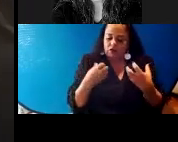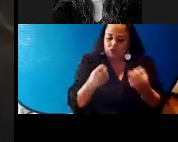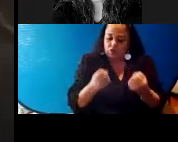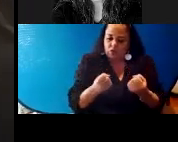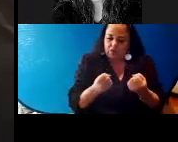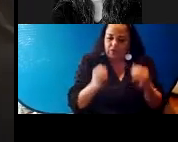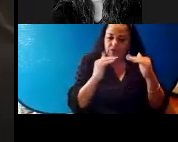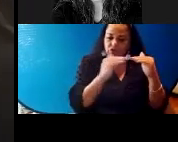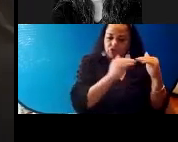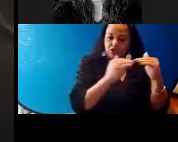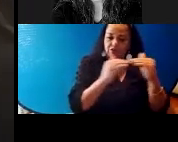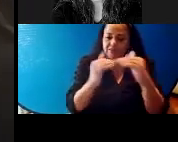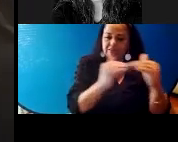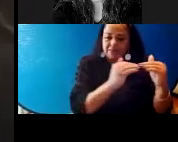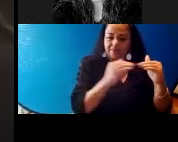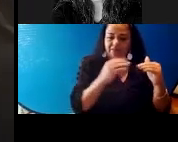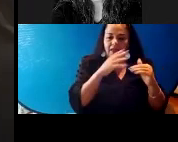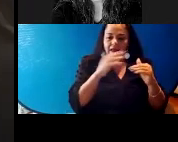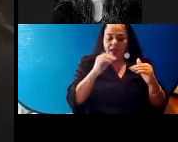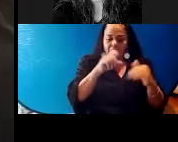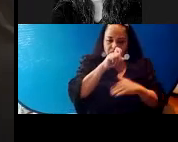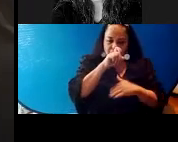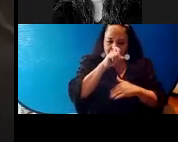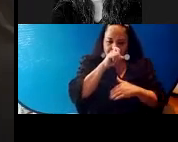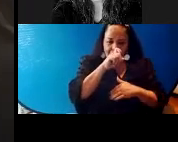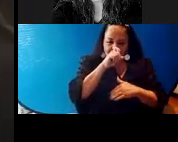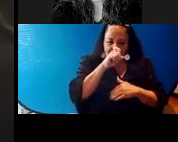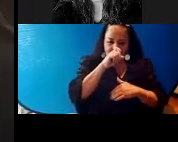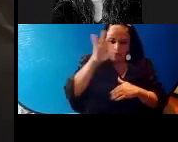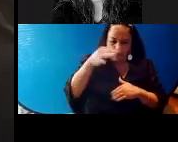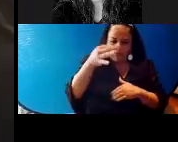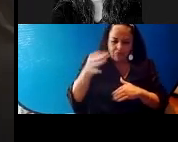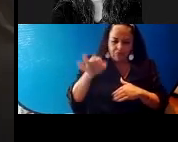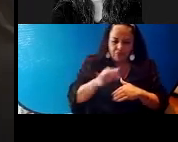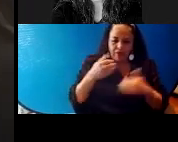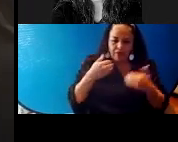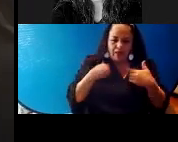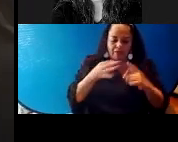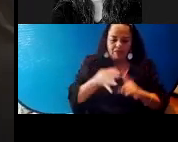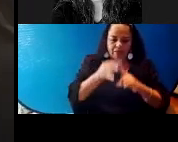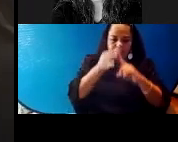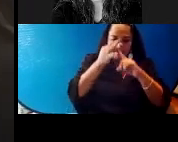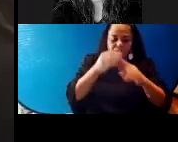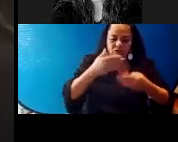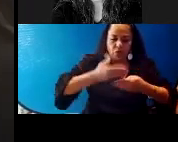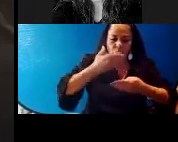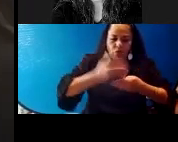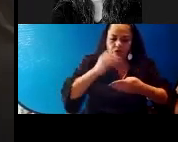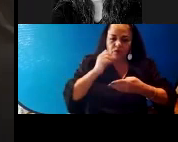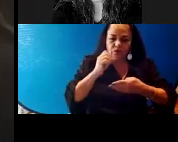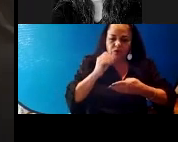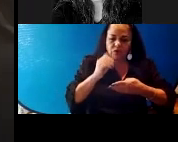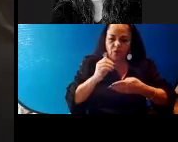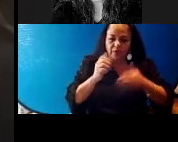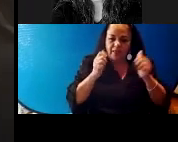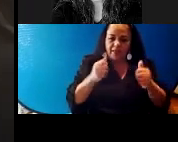restorative justice. There's an eagle feather and oaths. They have special ventilation so that they can burn